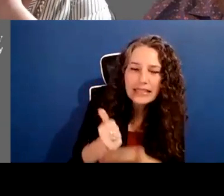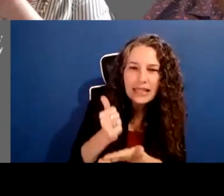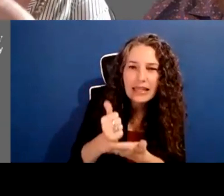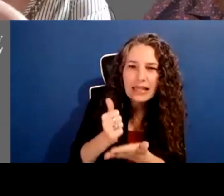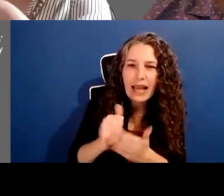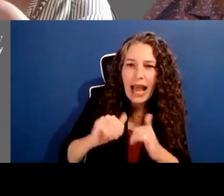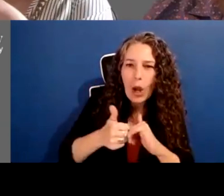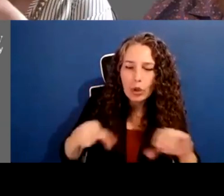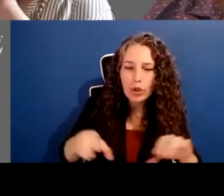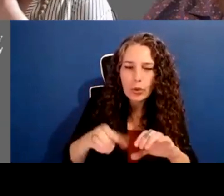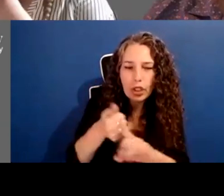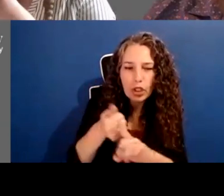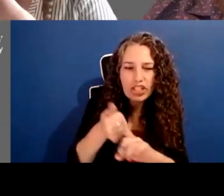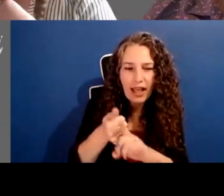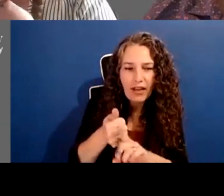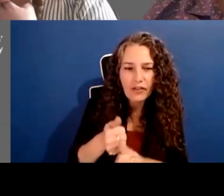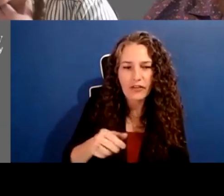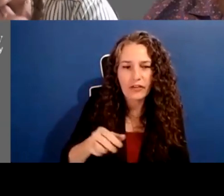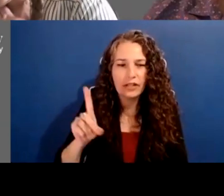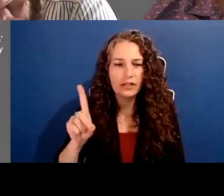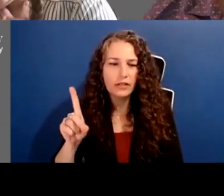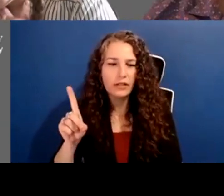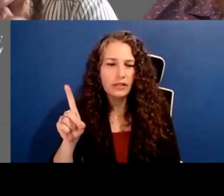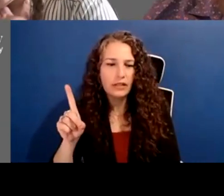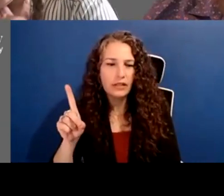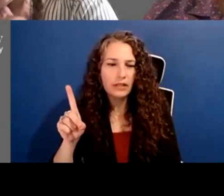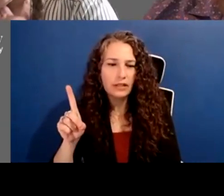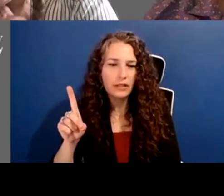can ask about it in the questions session.